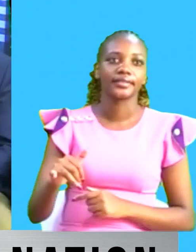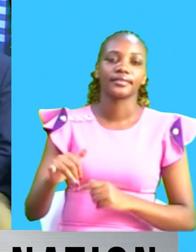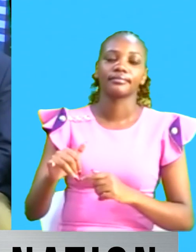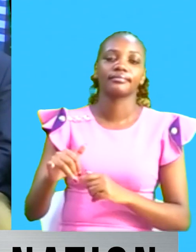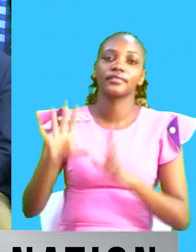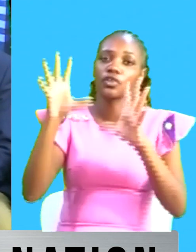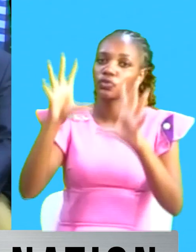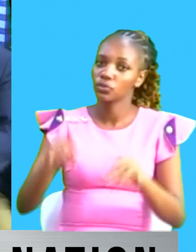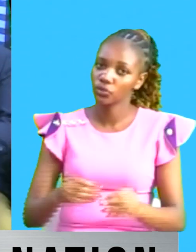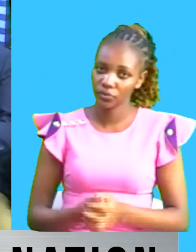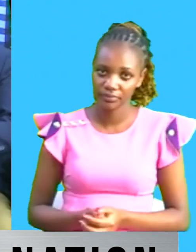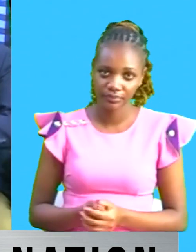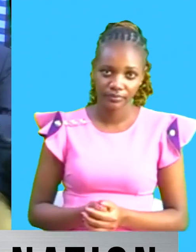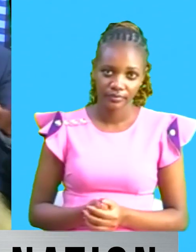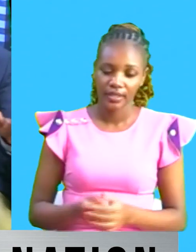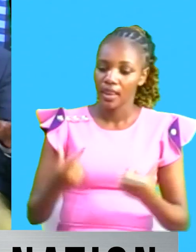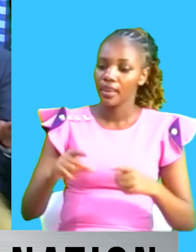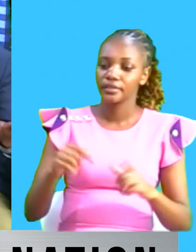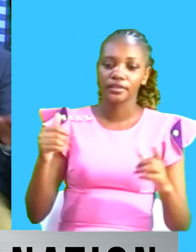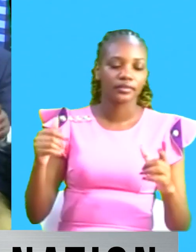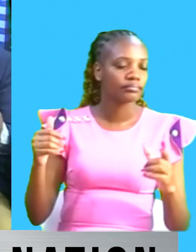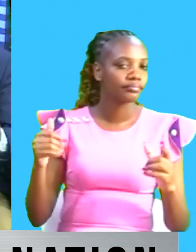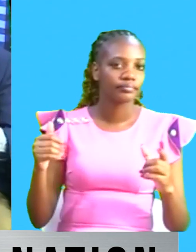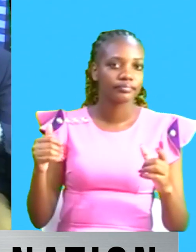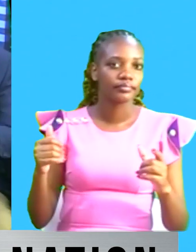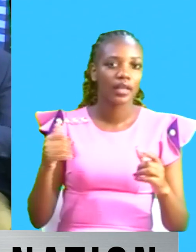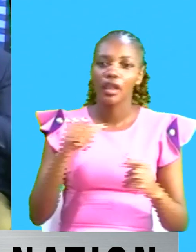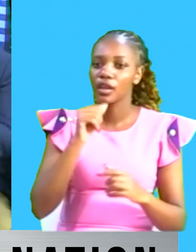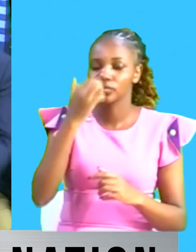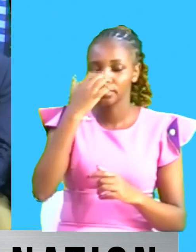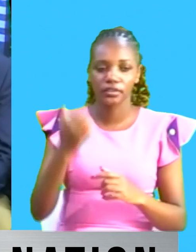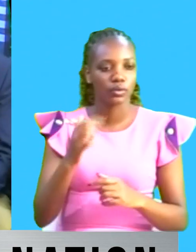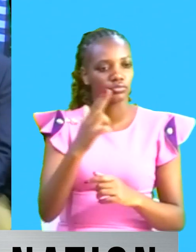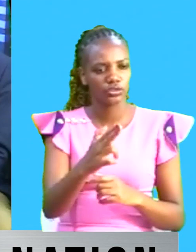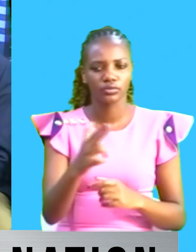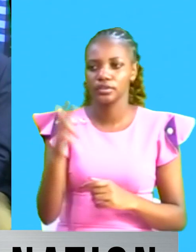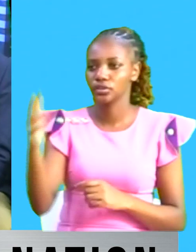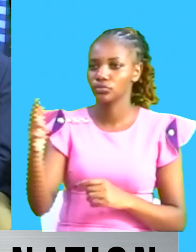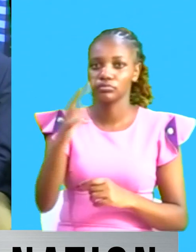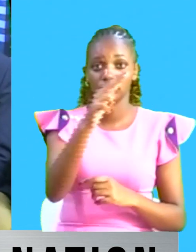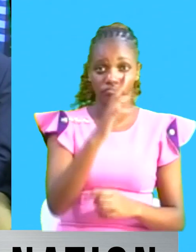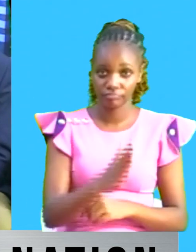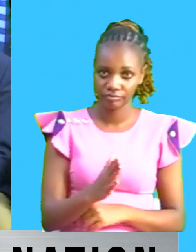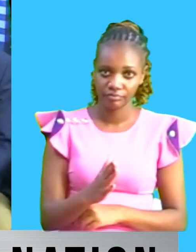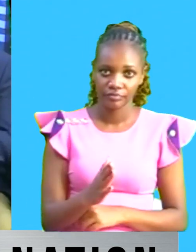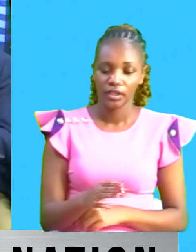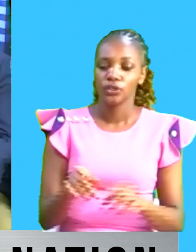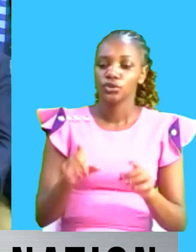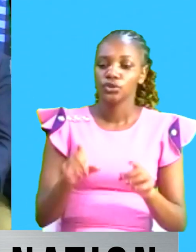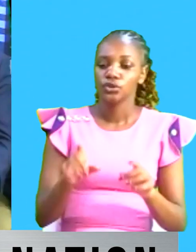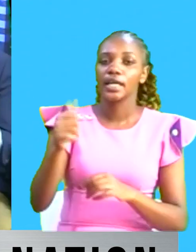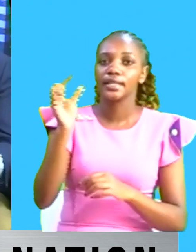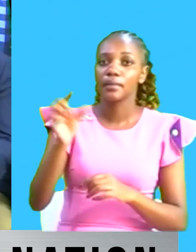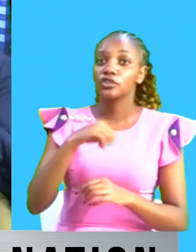this. We let's not lose the sight of the fact that people are being shot to be killed. So anybody who